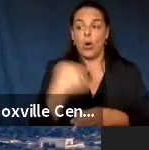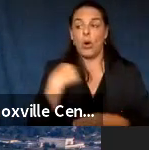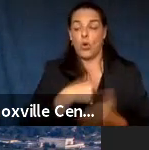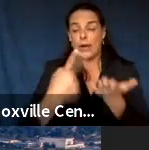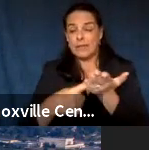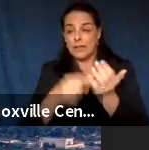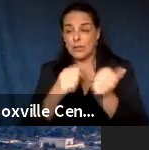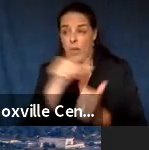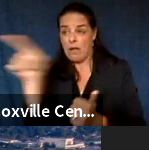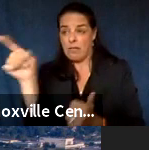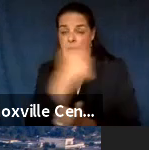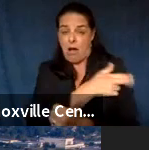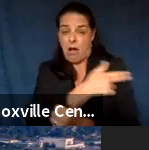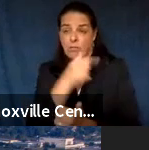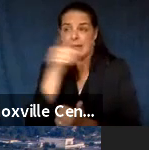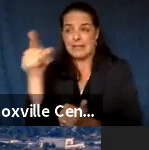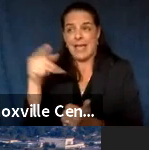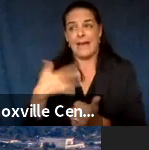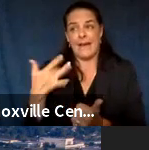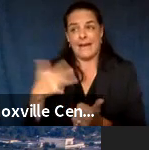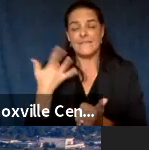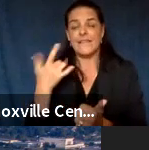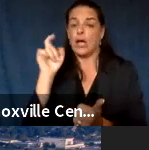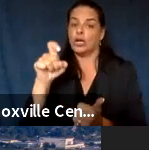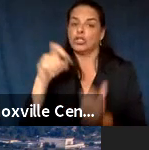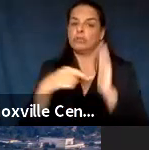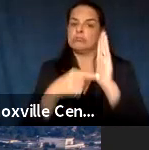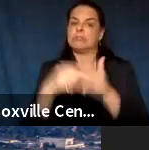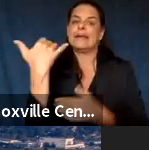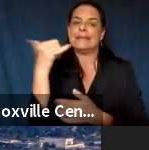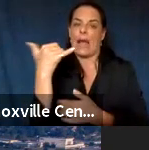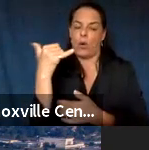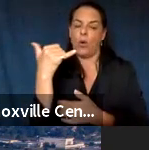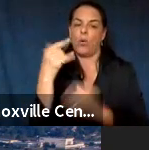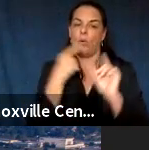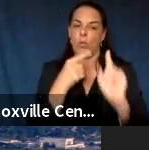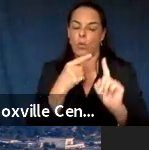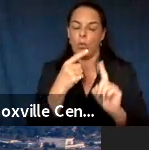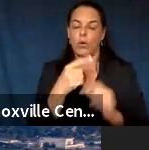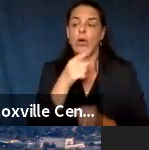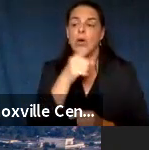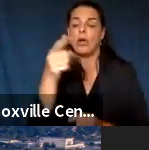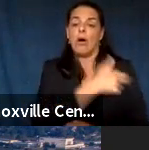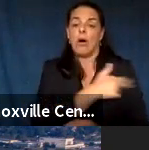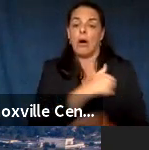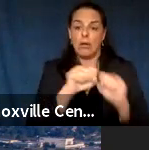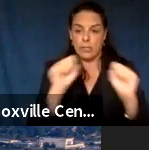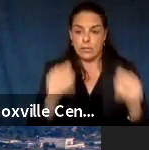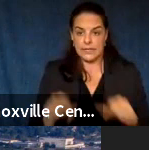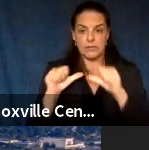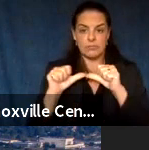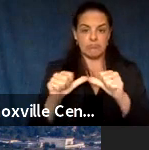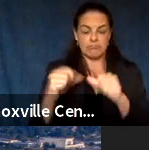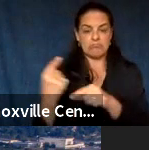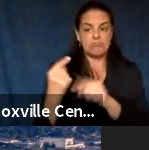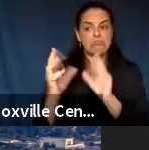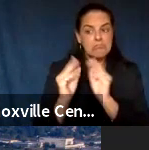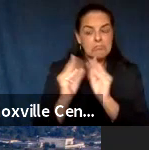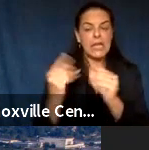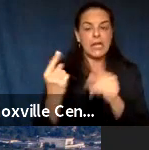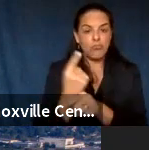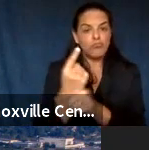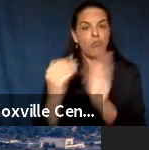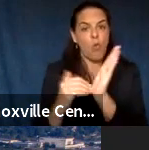partners, they stated that their benchmark should be represented as yellow. The hospital systems continue to meet regularly and assess the